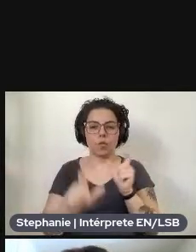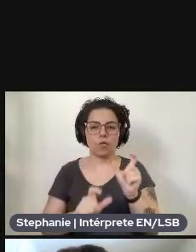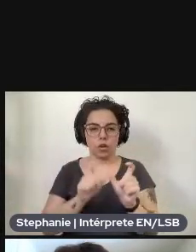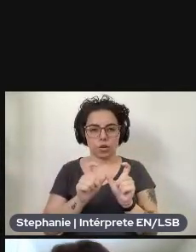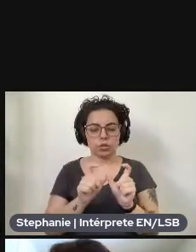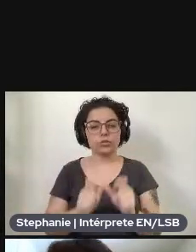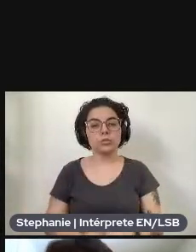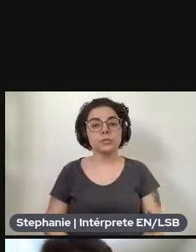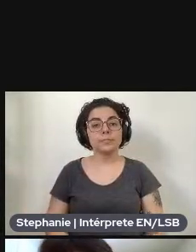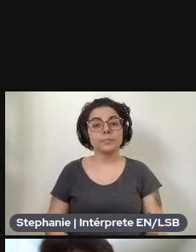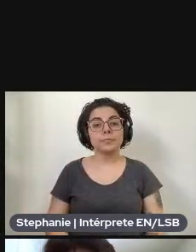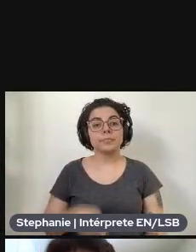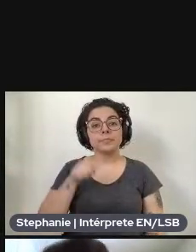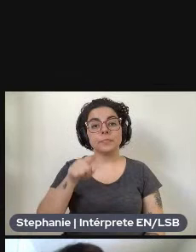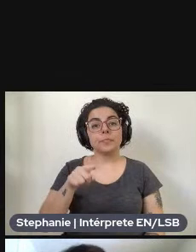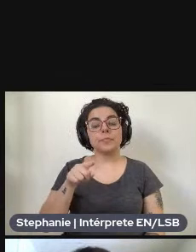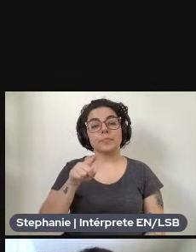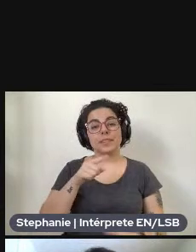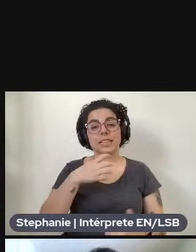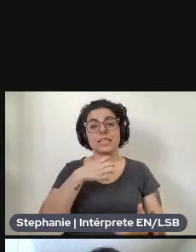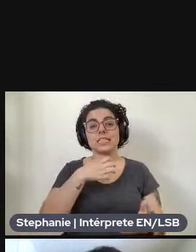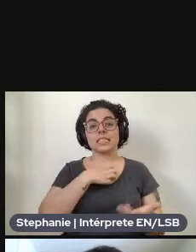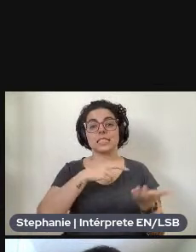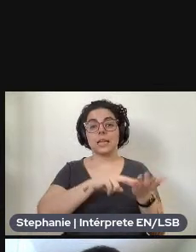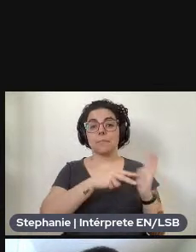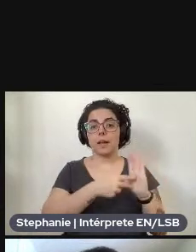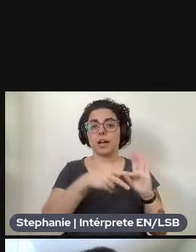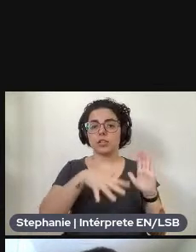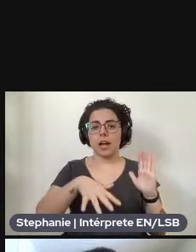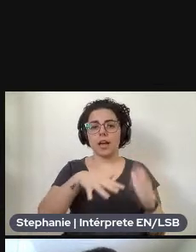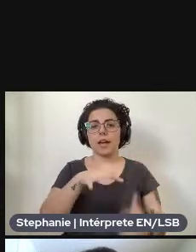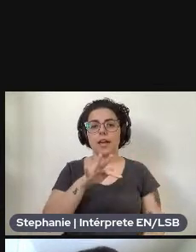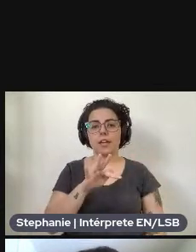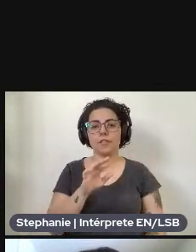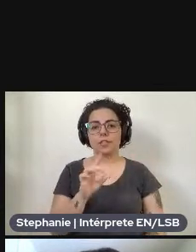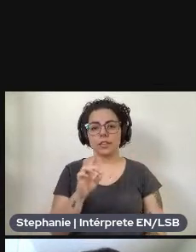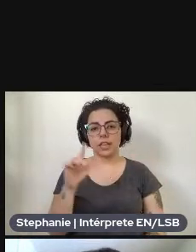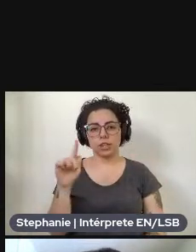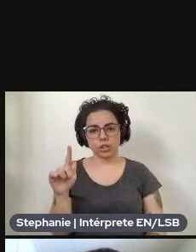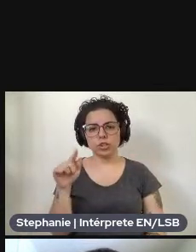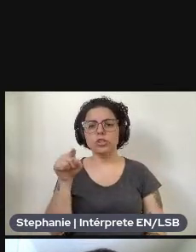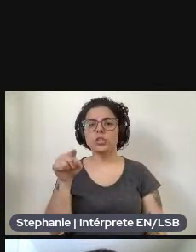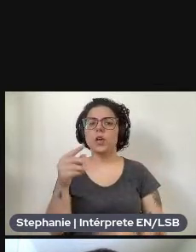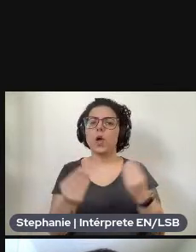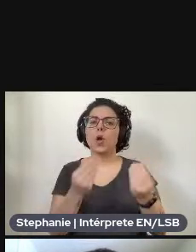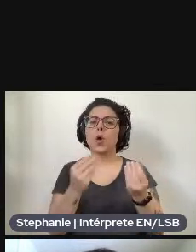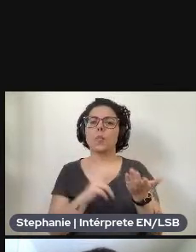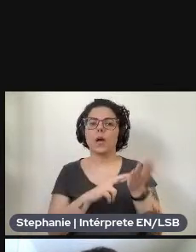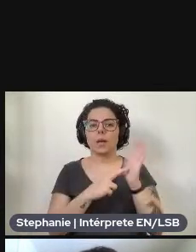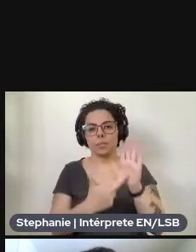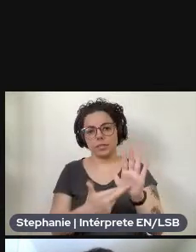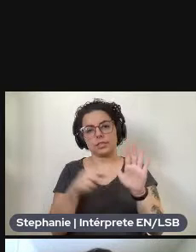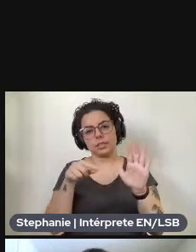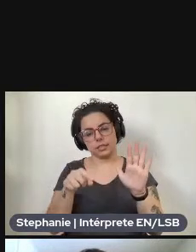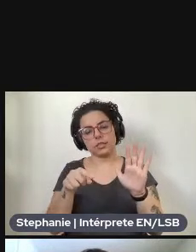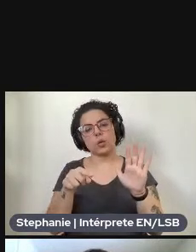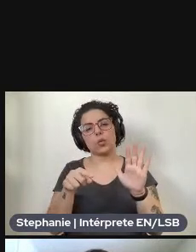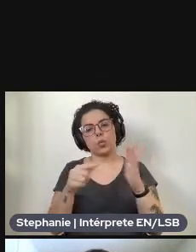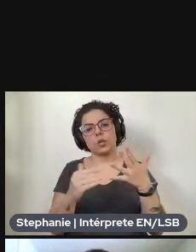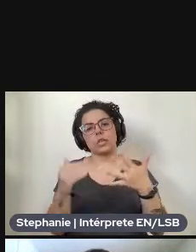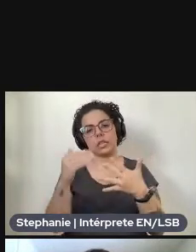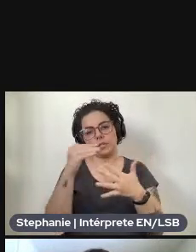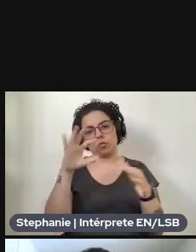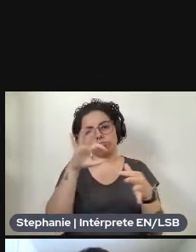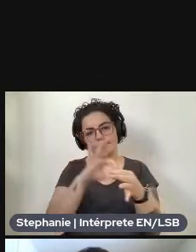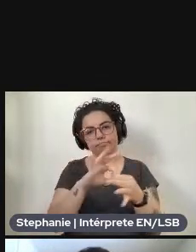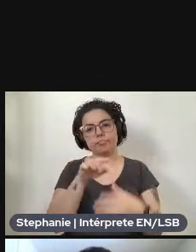Now, semantics in FTG, which is what the representational level is about, the relation is the relation